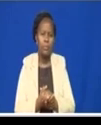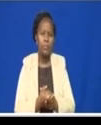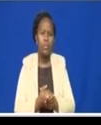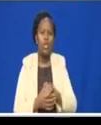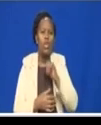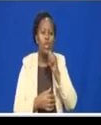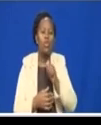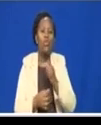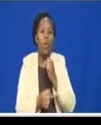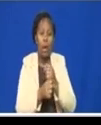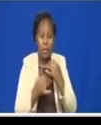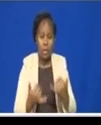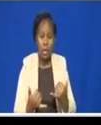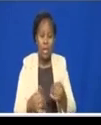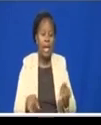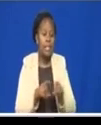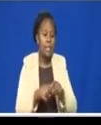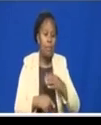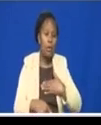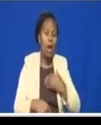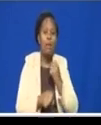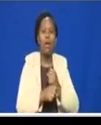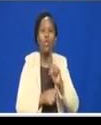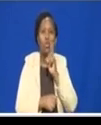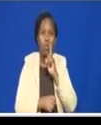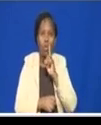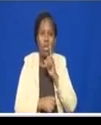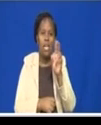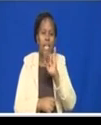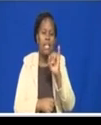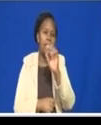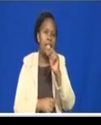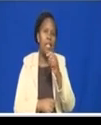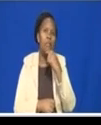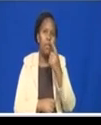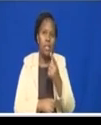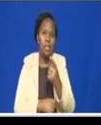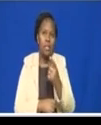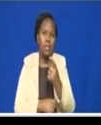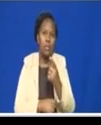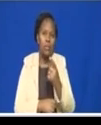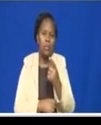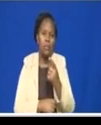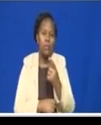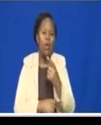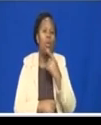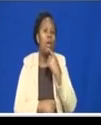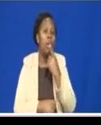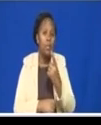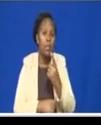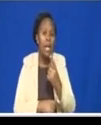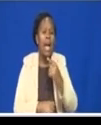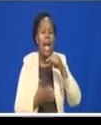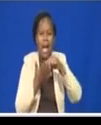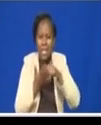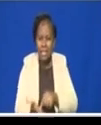Do your bit now, and I will do mine tomorrow. Resian replied with a nonchalant carelessness. I